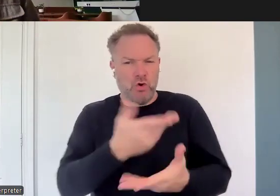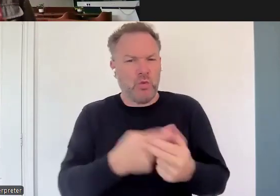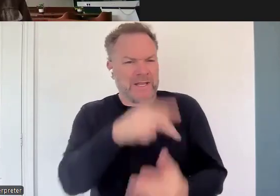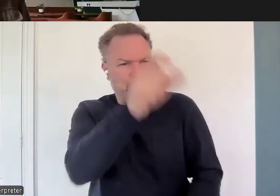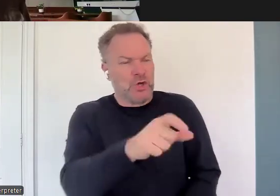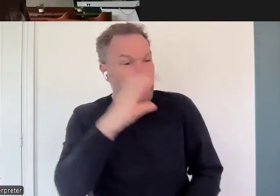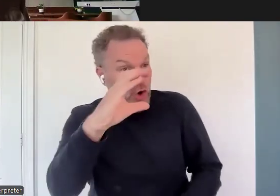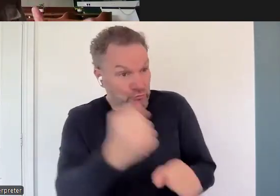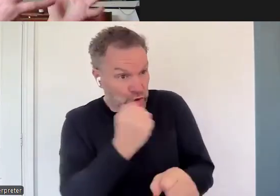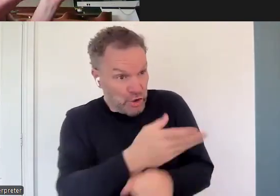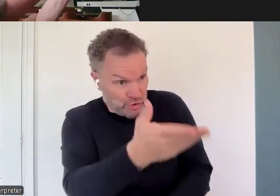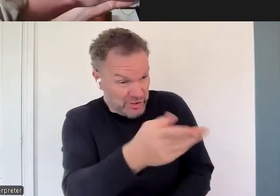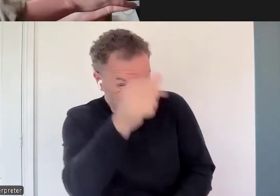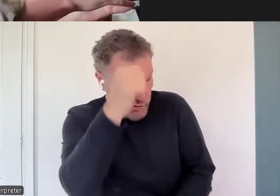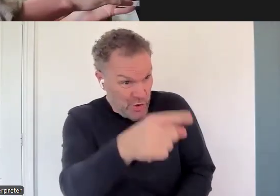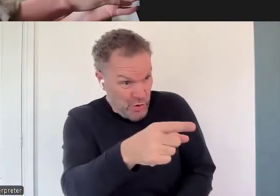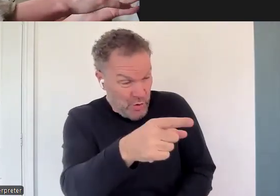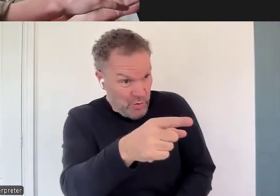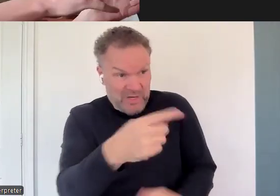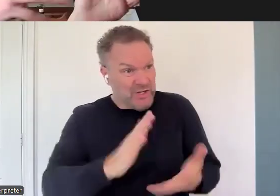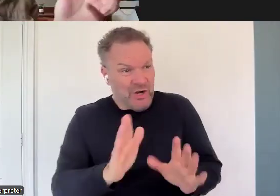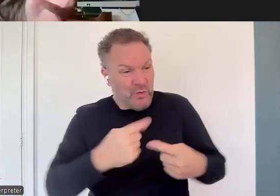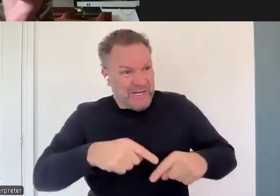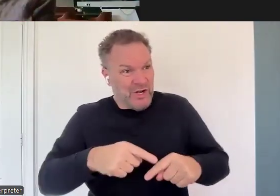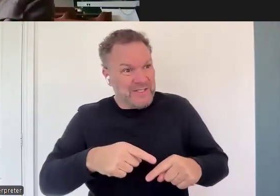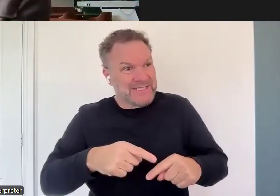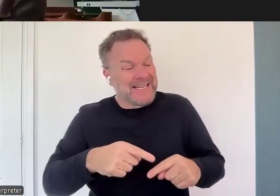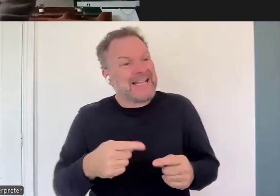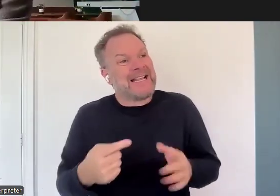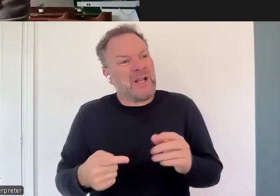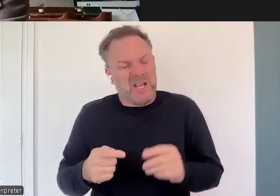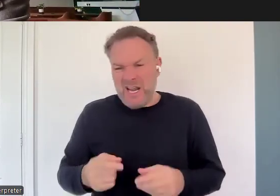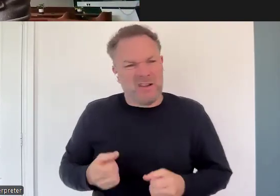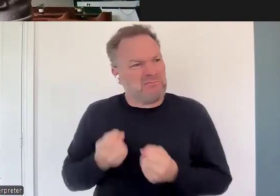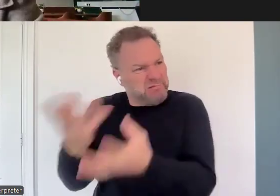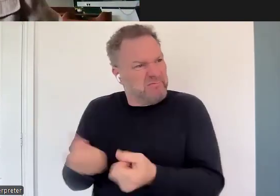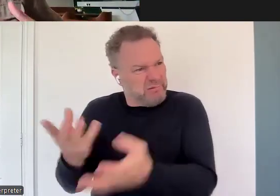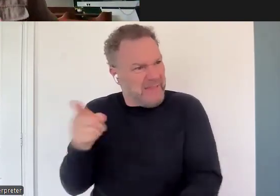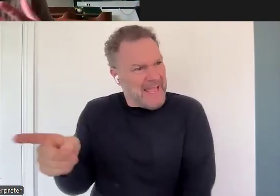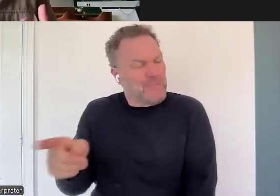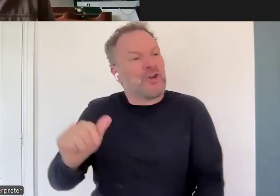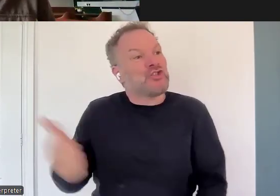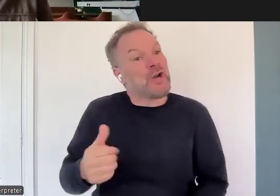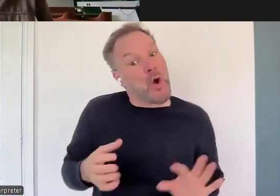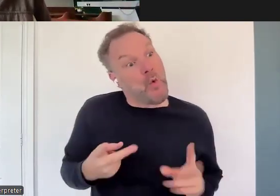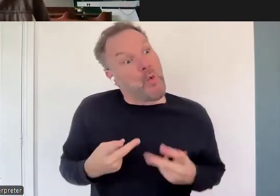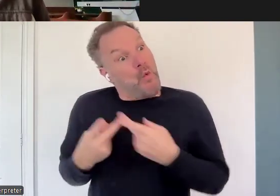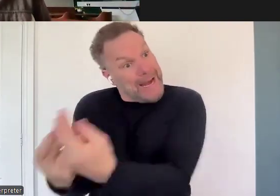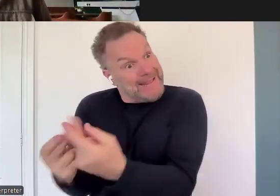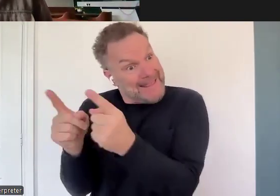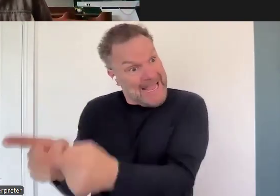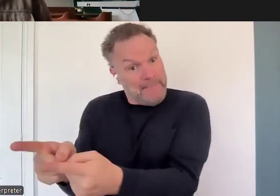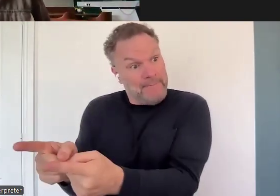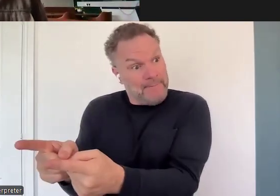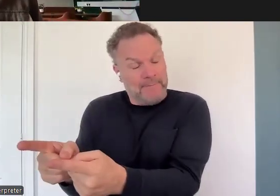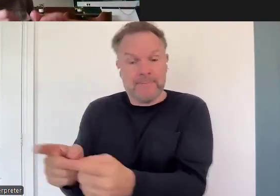say it's that shift from doing things to people to doing things with people. And something I often find is